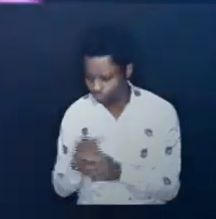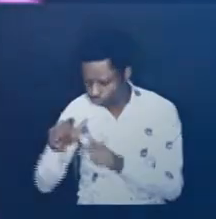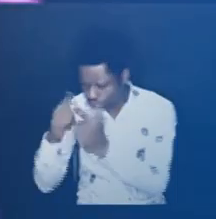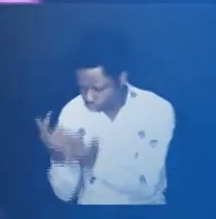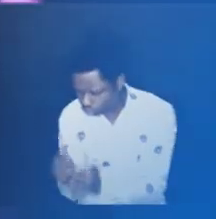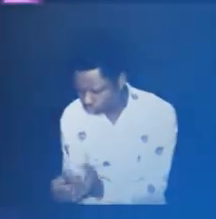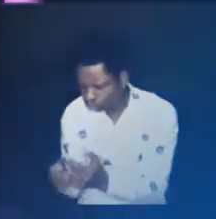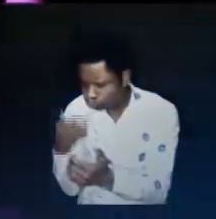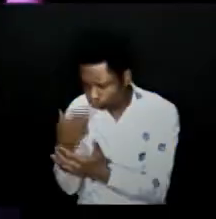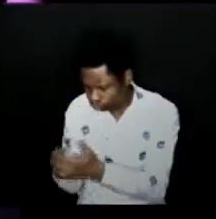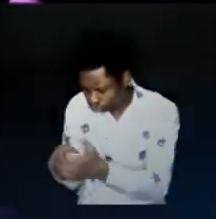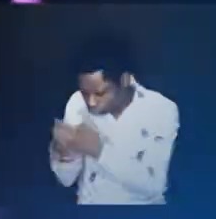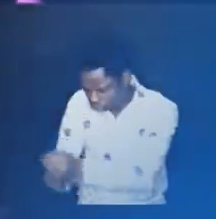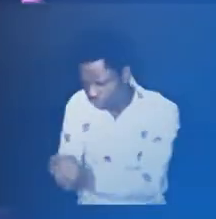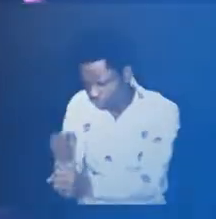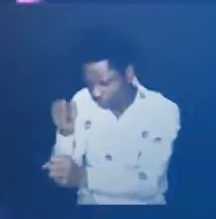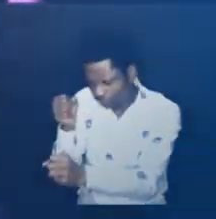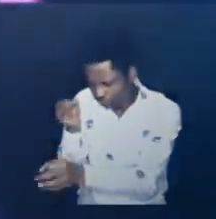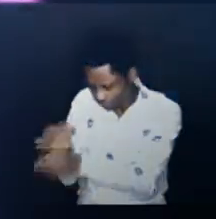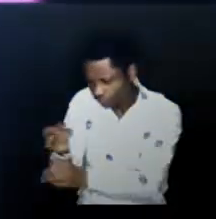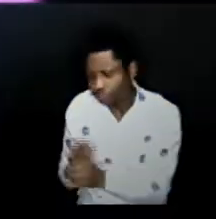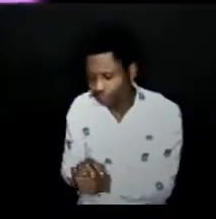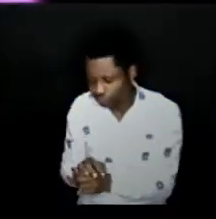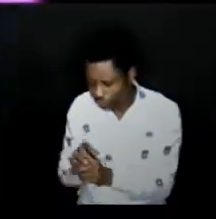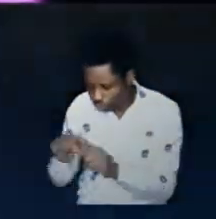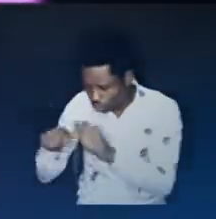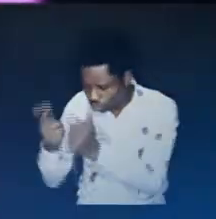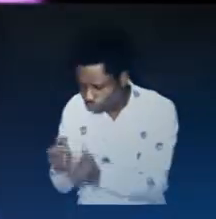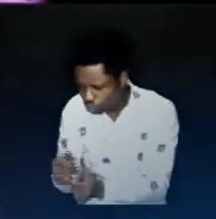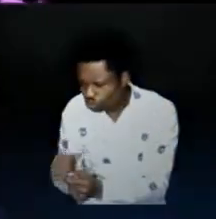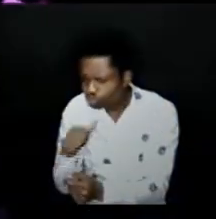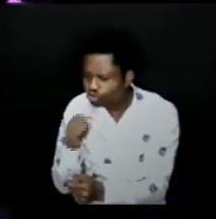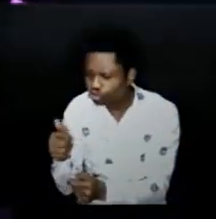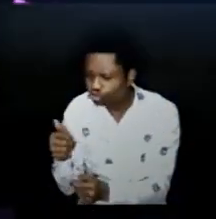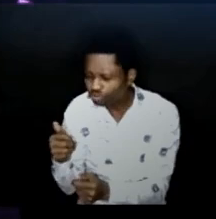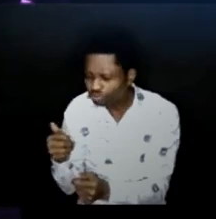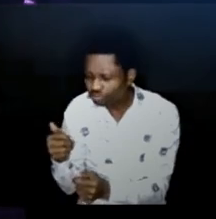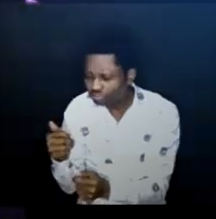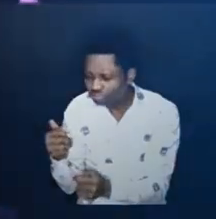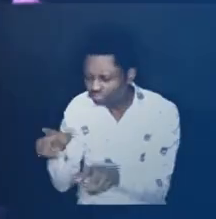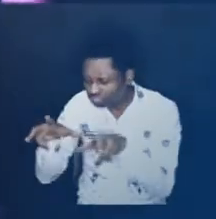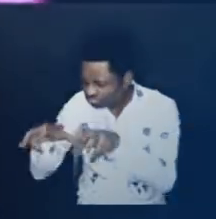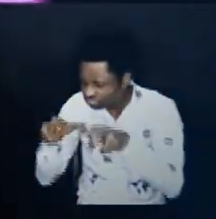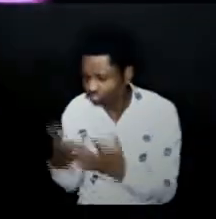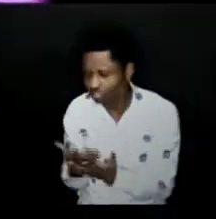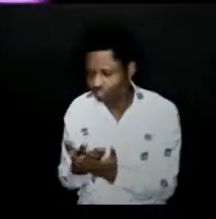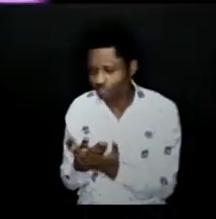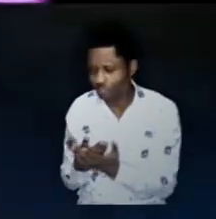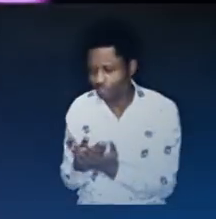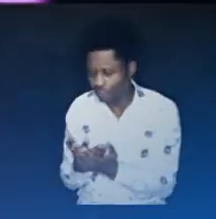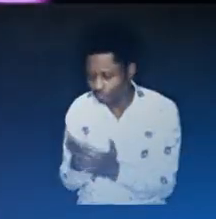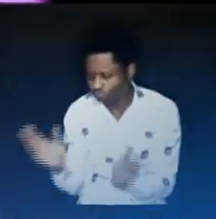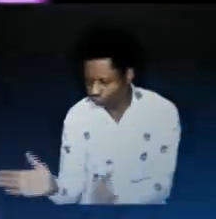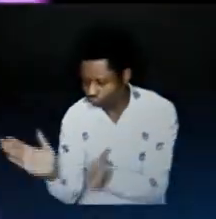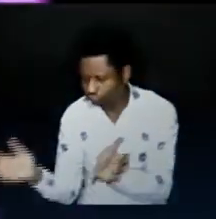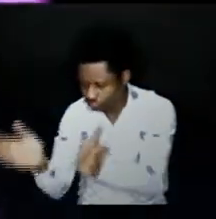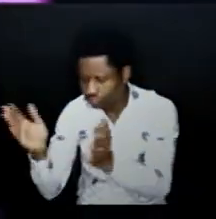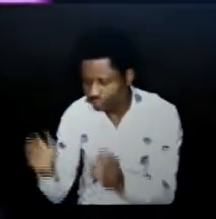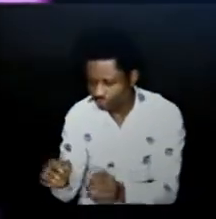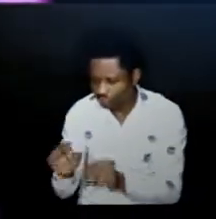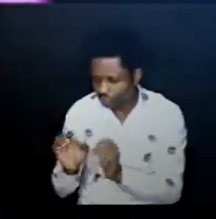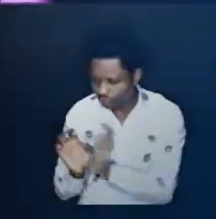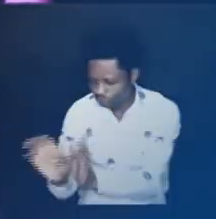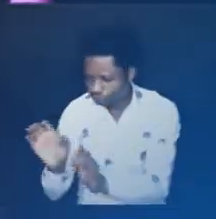Trustworthy. What day? Now we to people who hate this honest game. Let us push them into the spheres